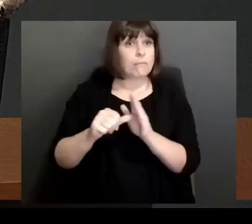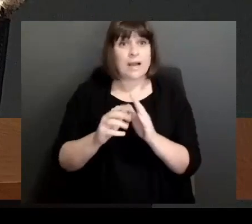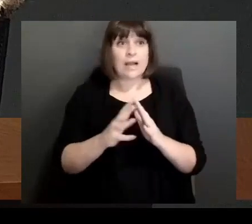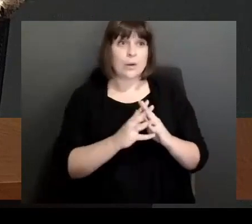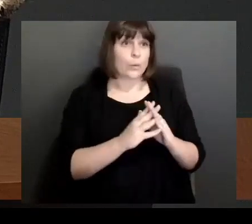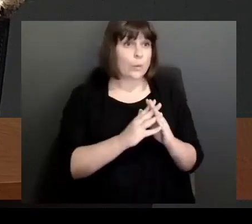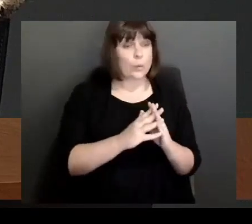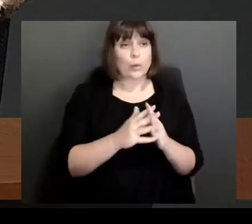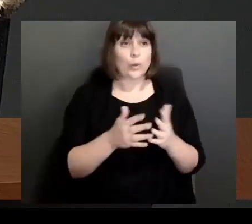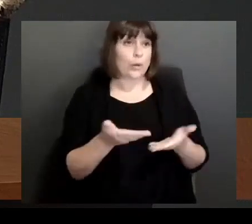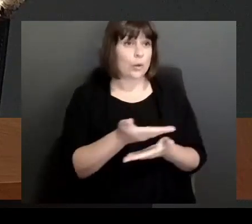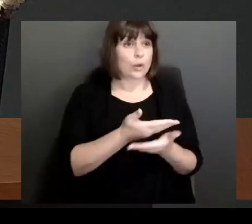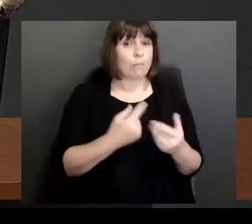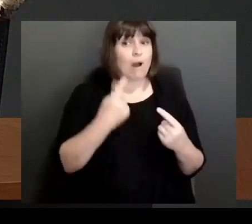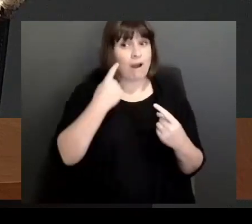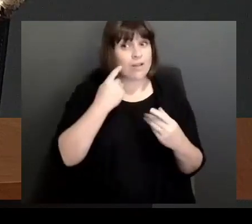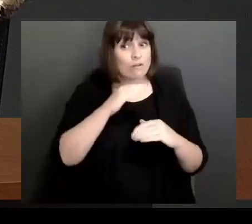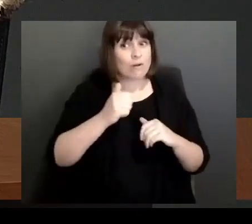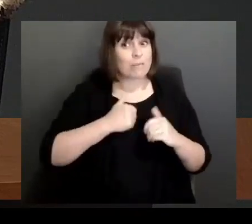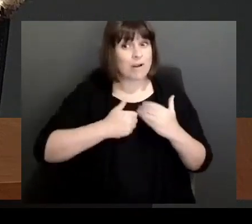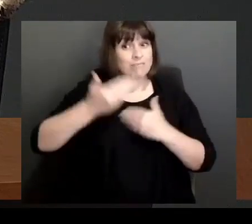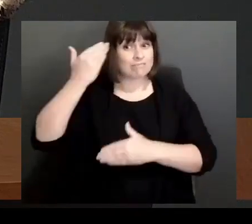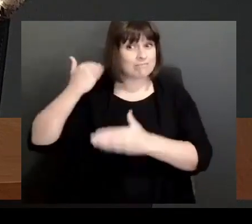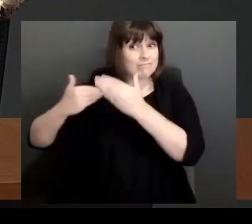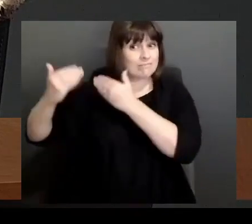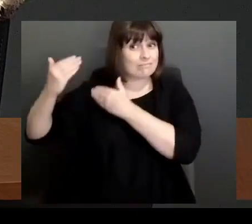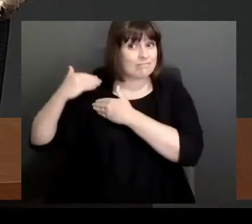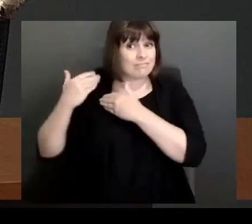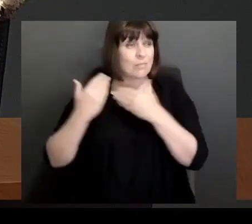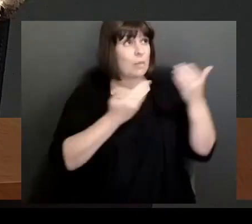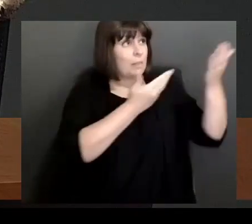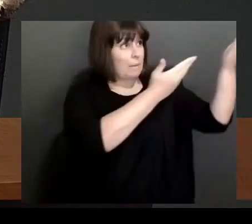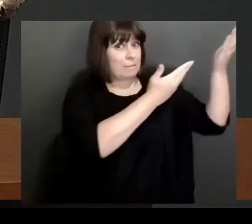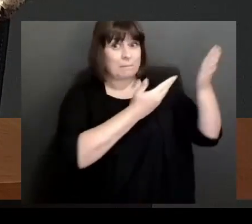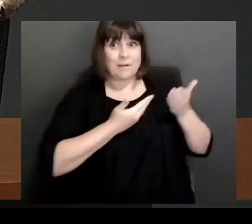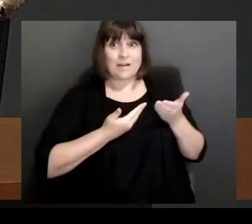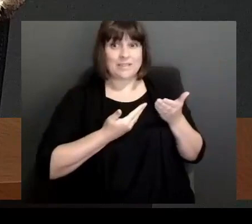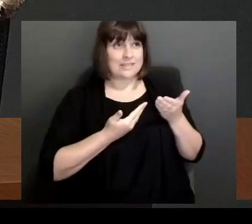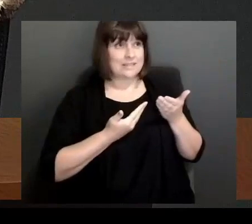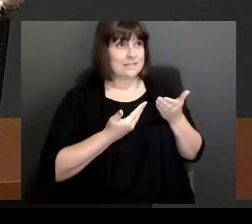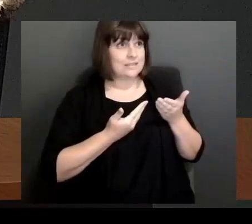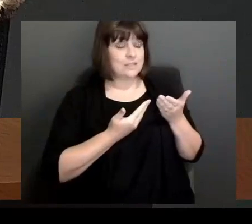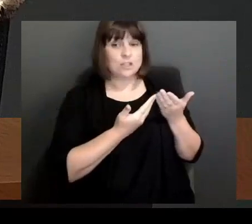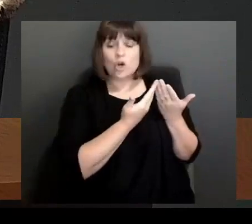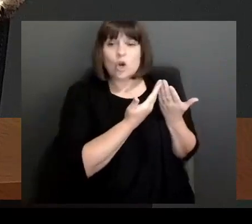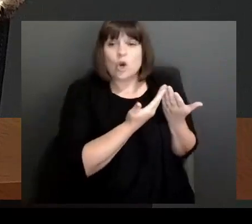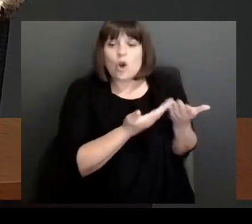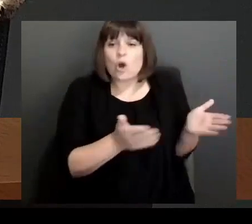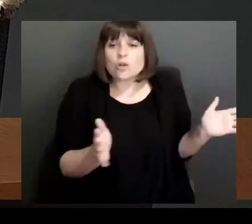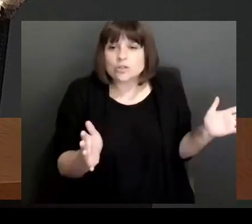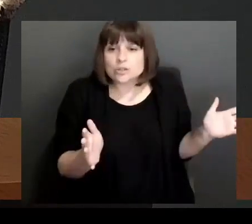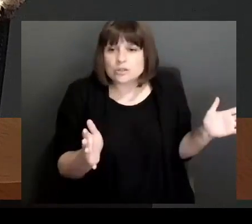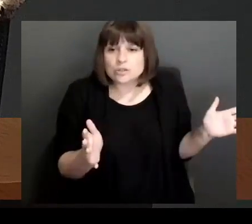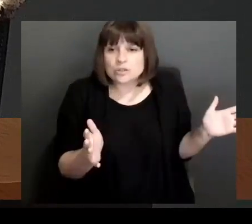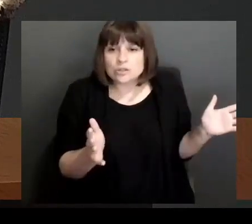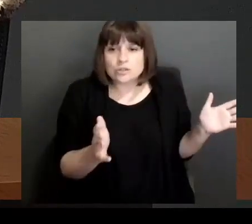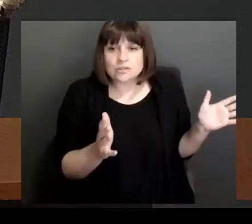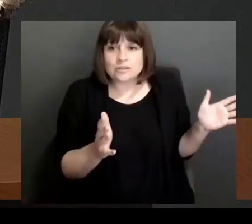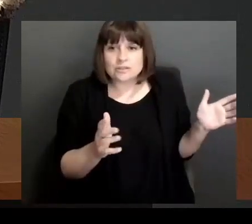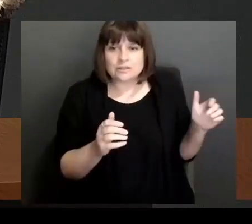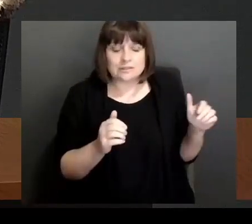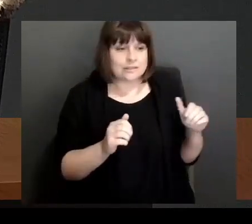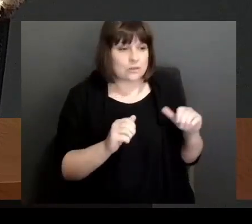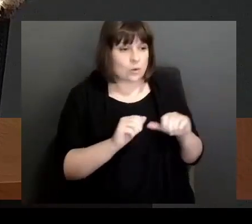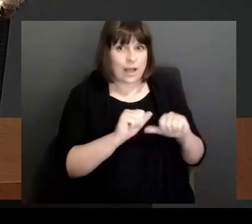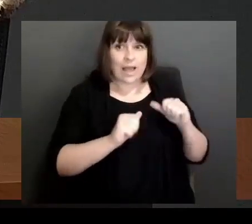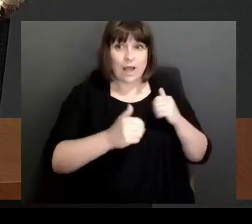about my ancestors and what they passed down that was completely lost, or even our ancestors are lost